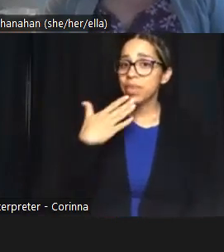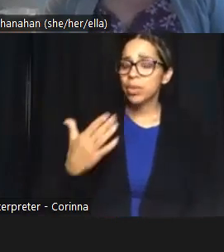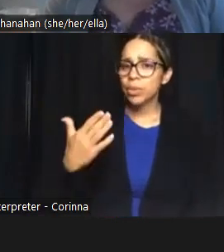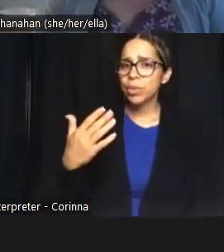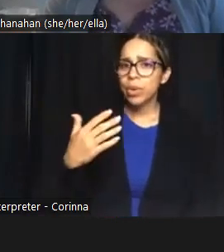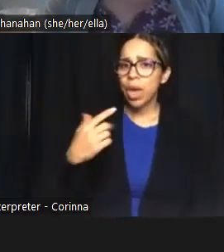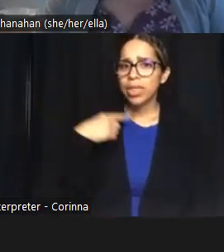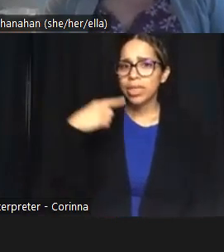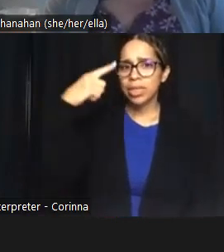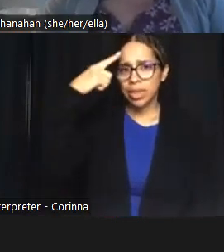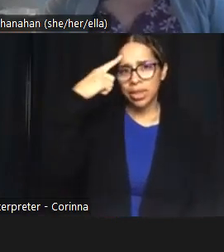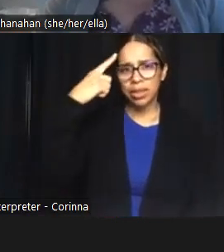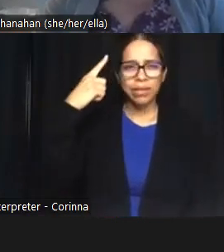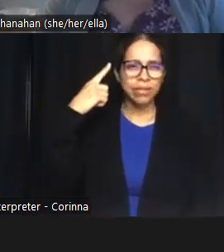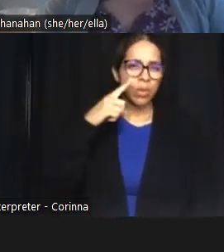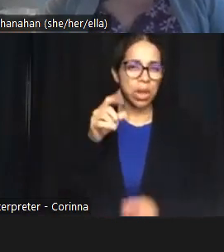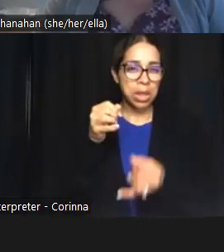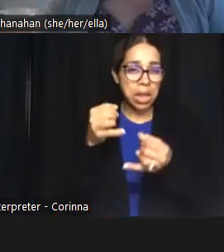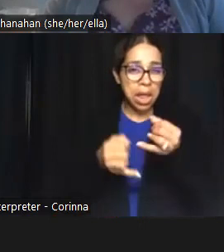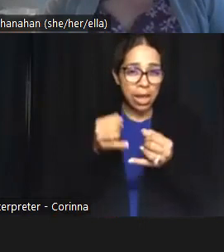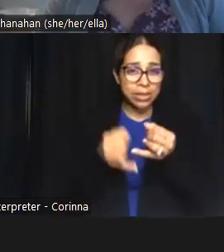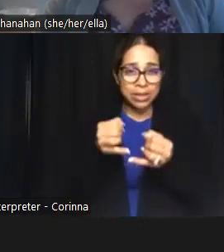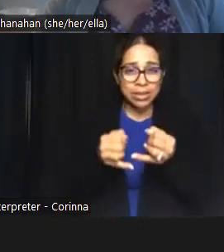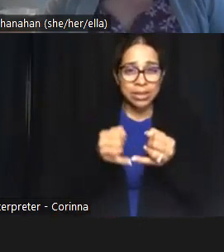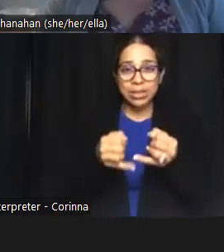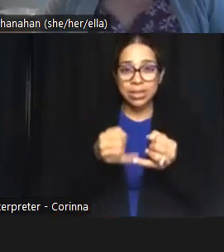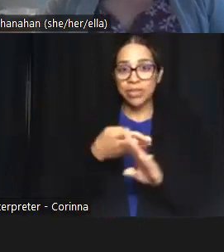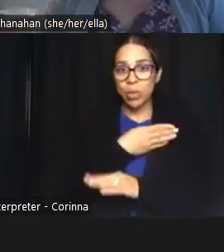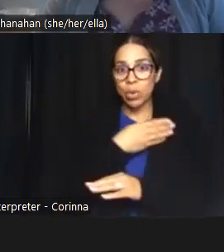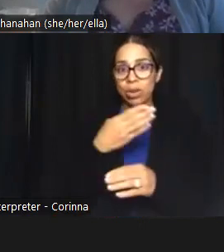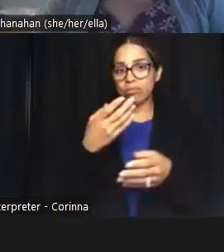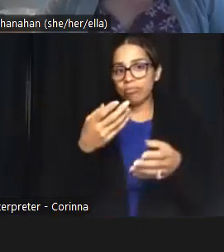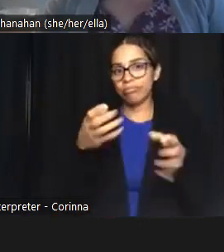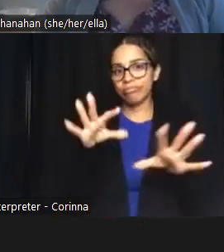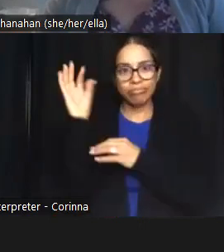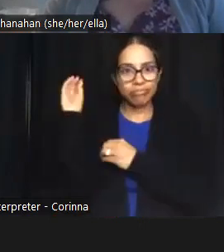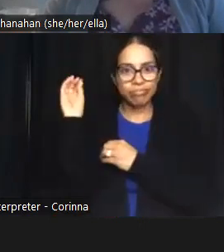for kind of our last bit, we'll just kind of open it up to